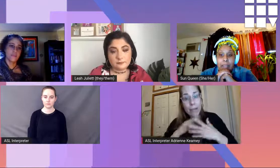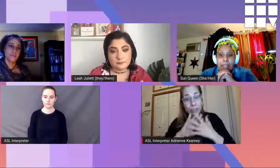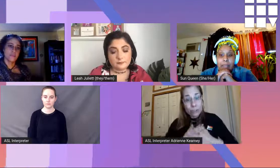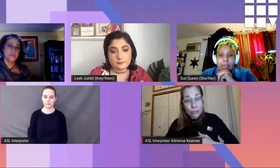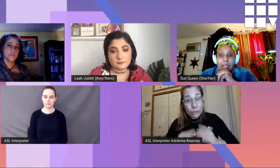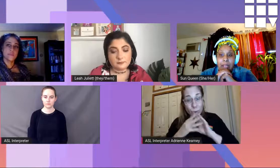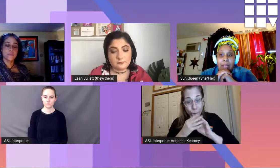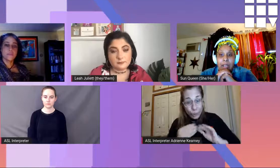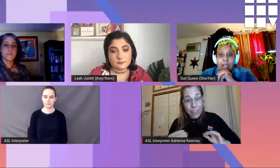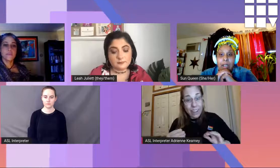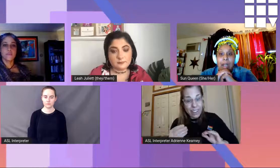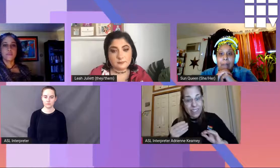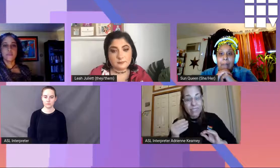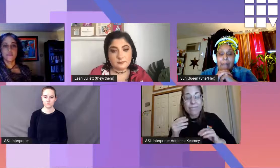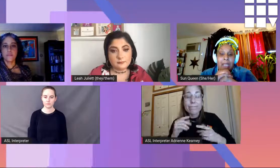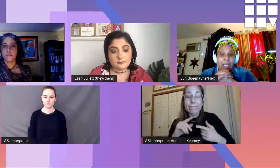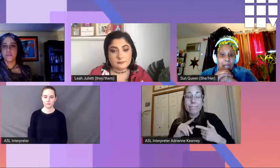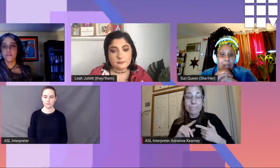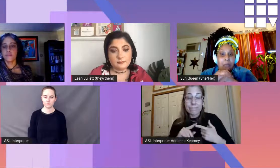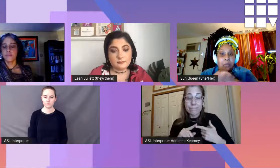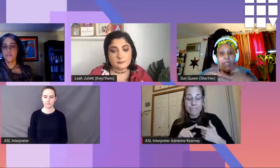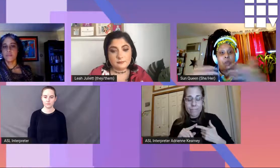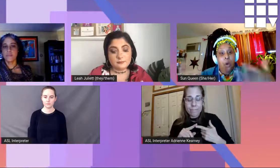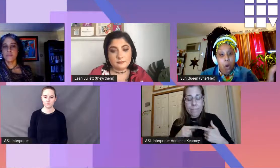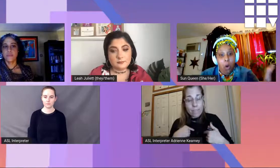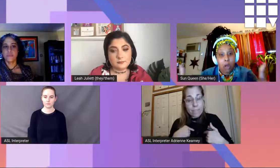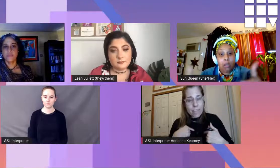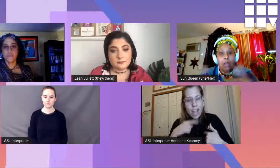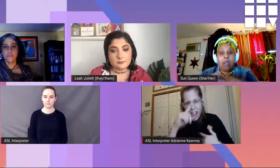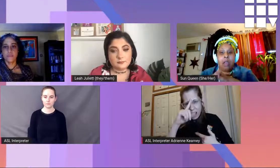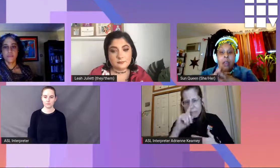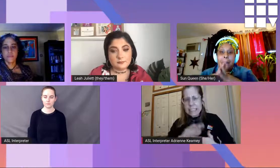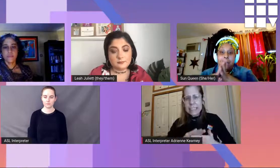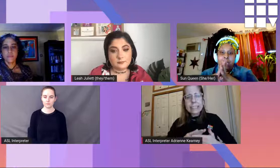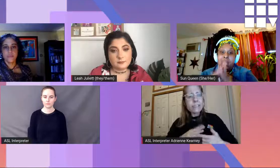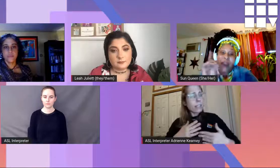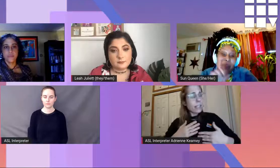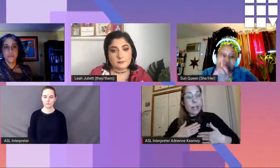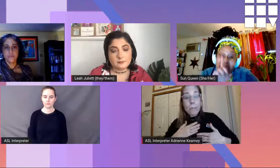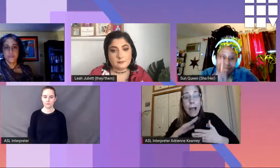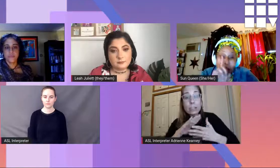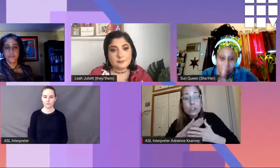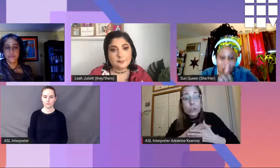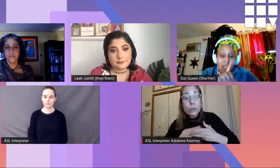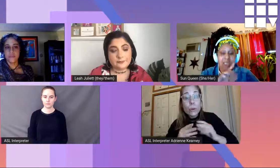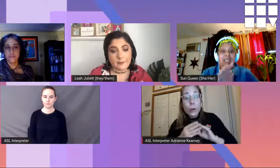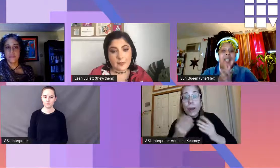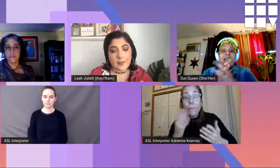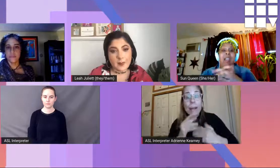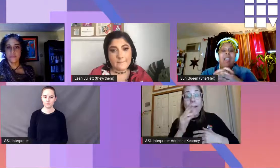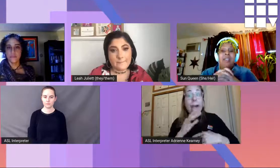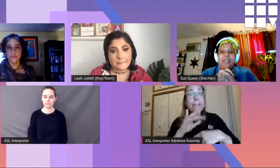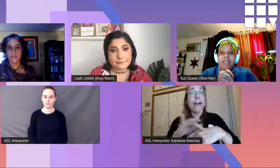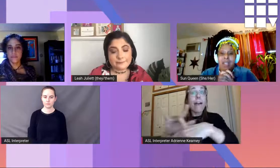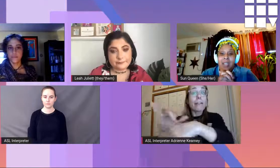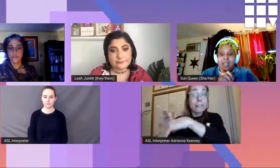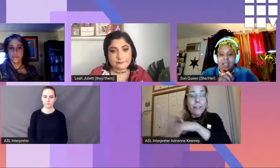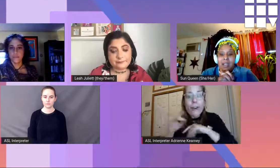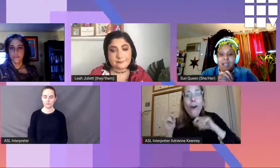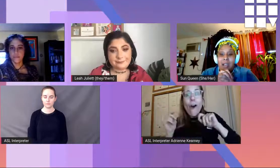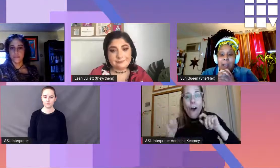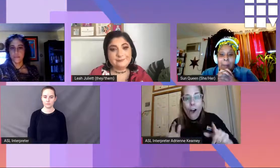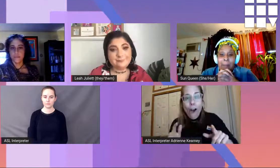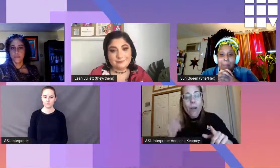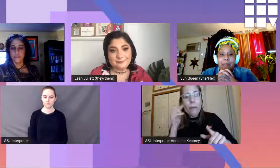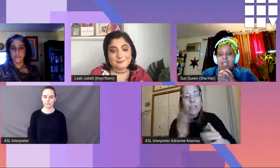I believe in, I may not reach all, but if it's just one,